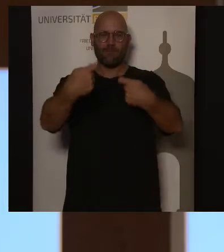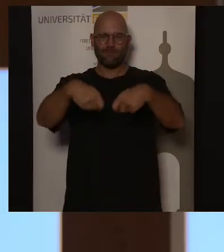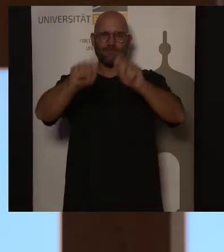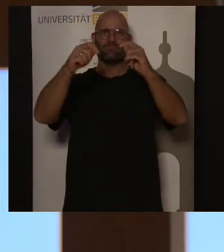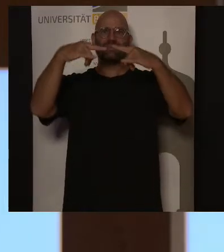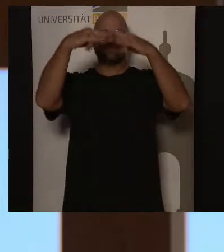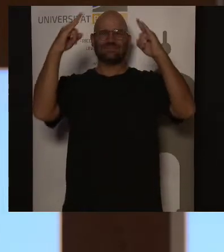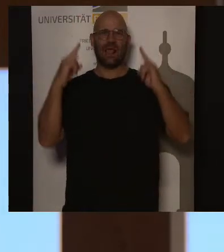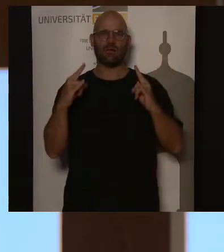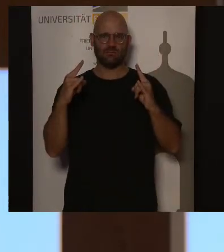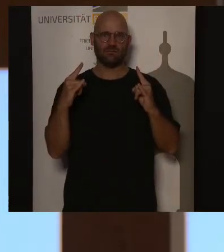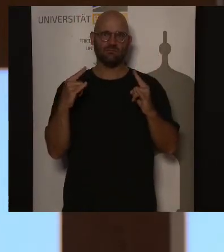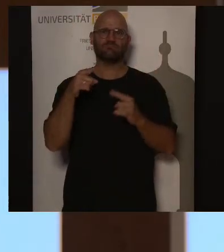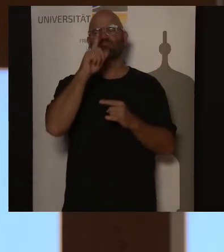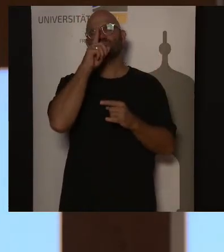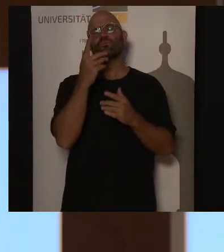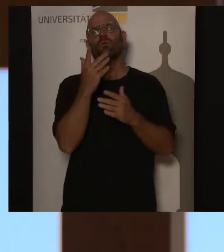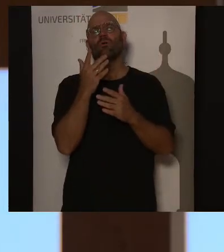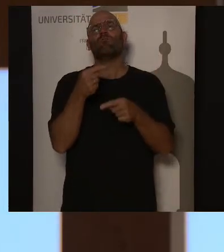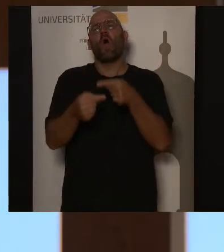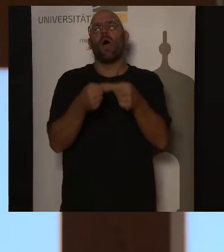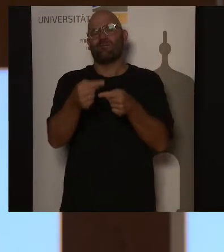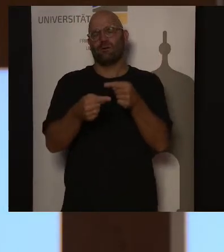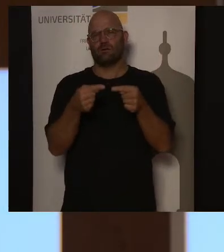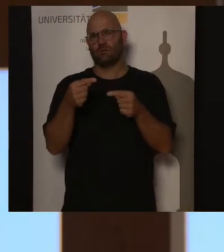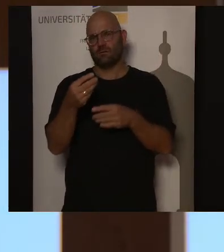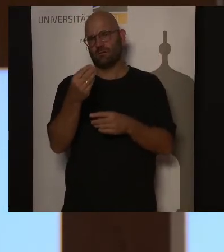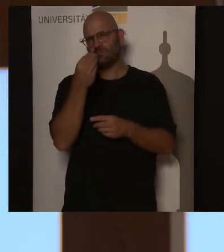located directly in front of the main building.